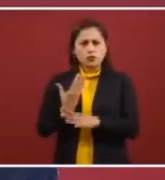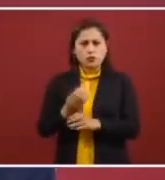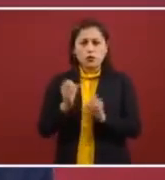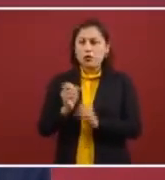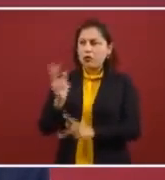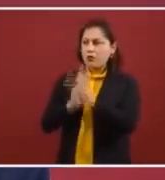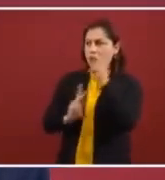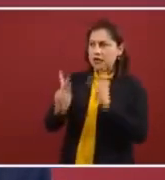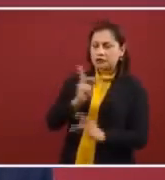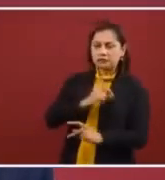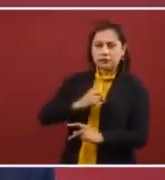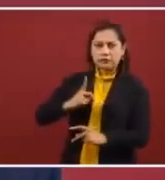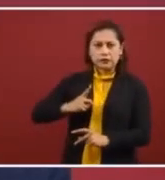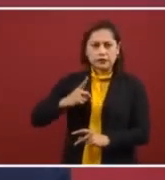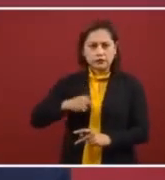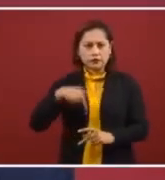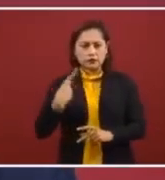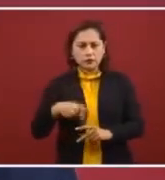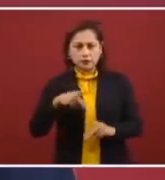country.